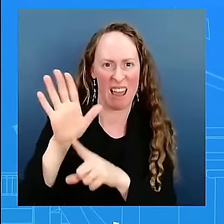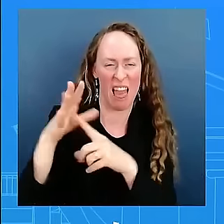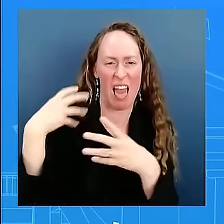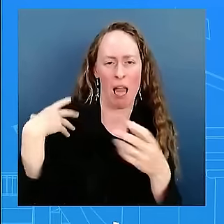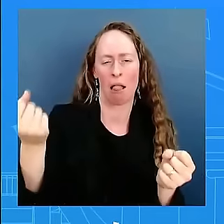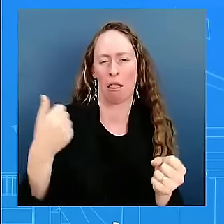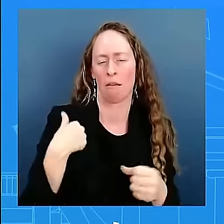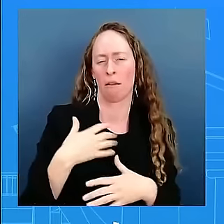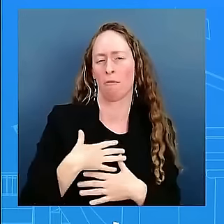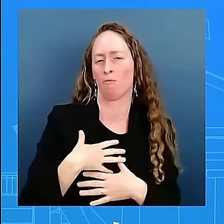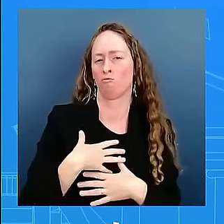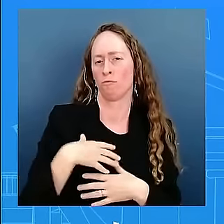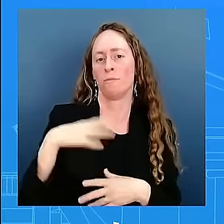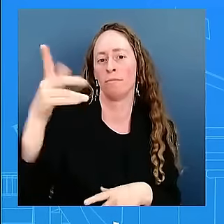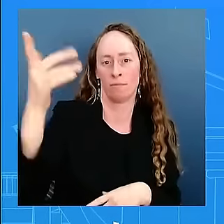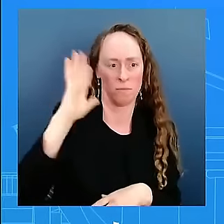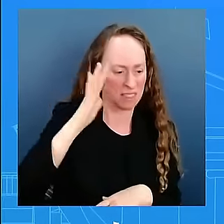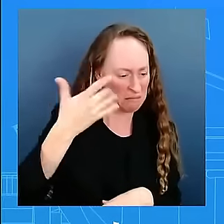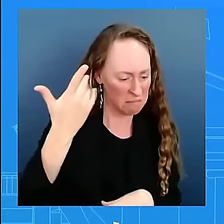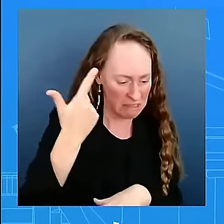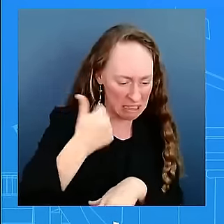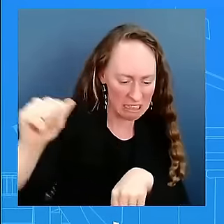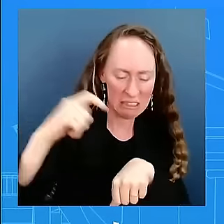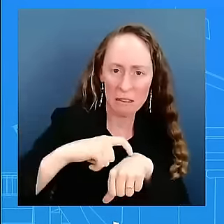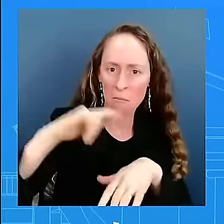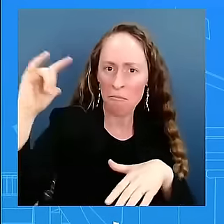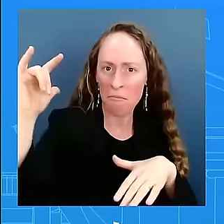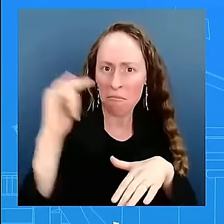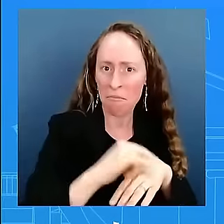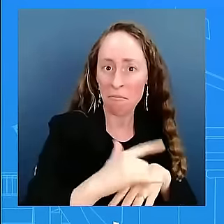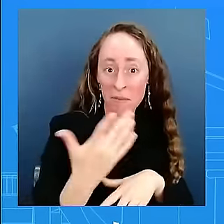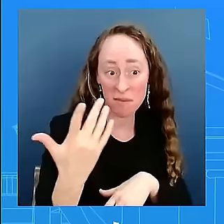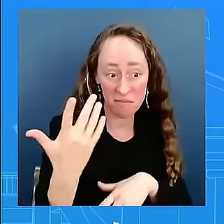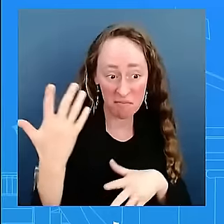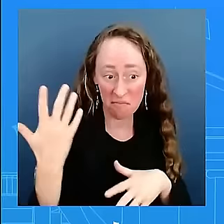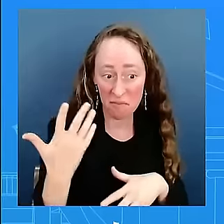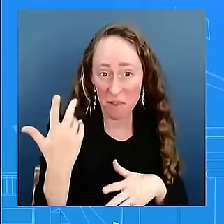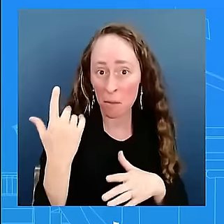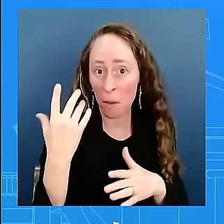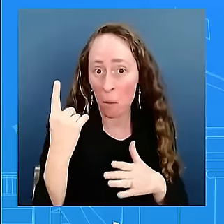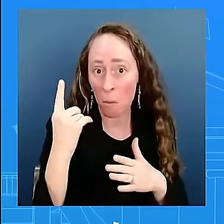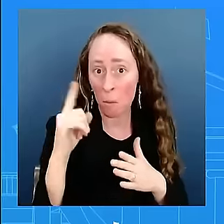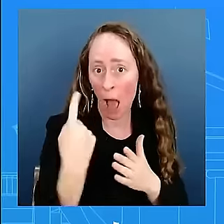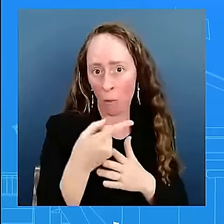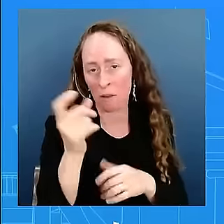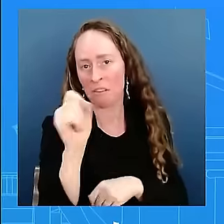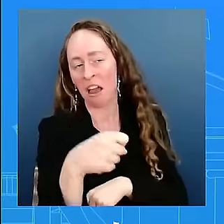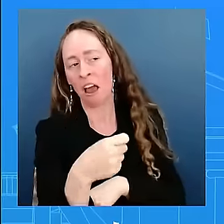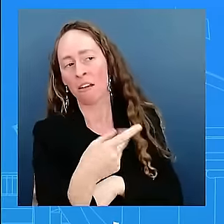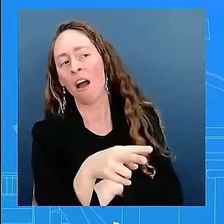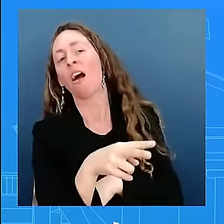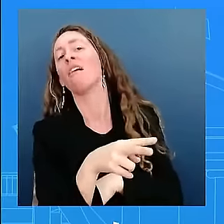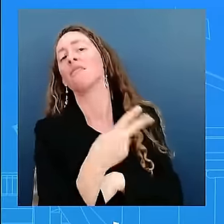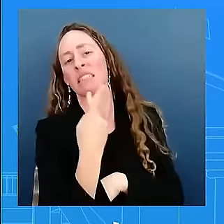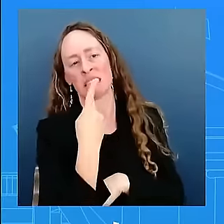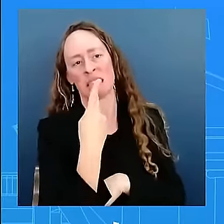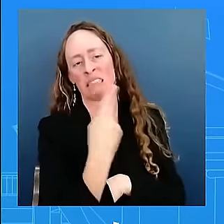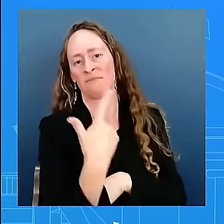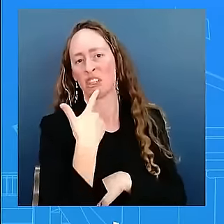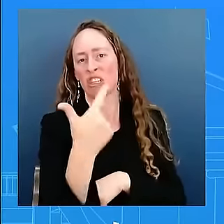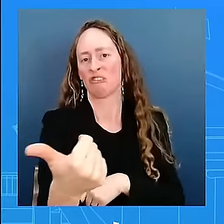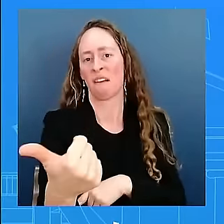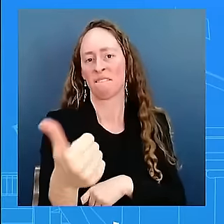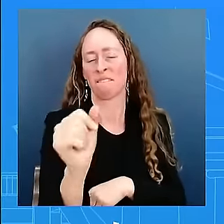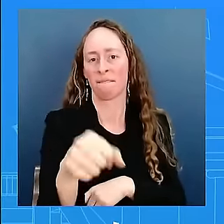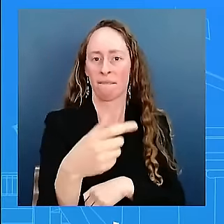short order in a couple of hours, so you all will be able to see, at least you'll see them for yourselves, but I'm not going to